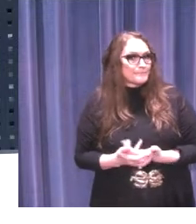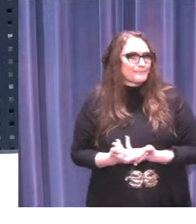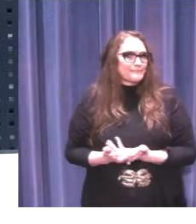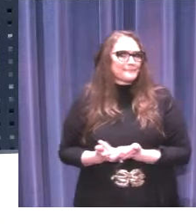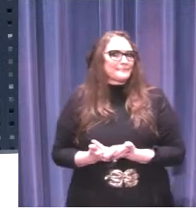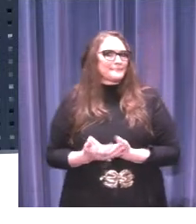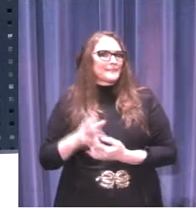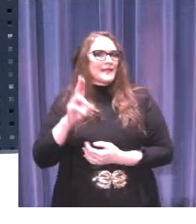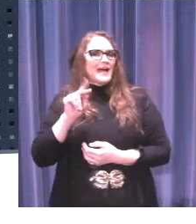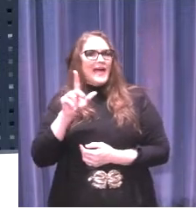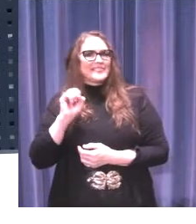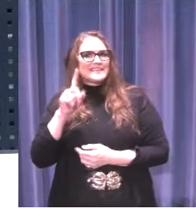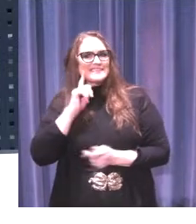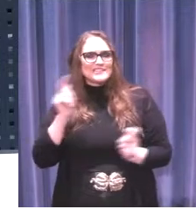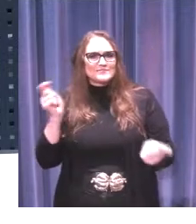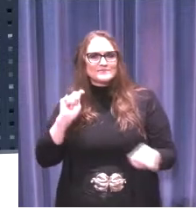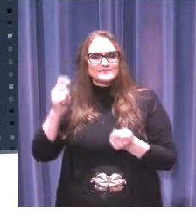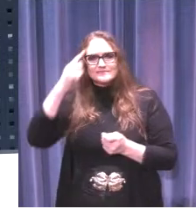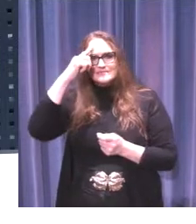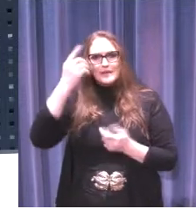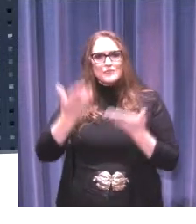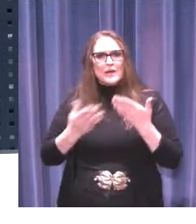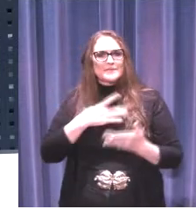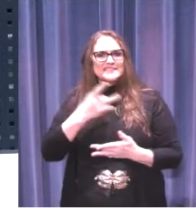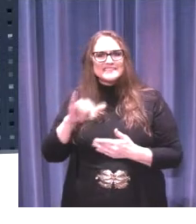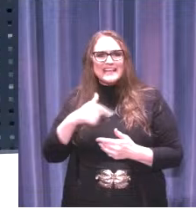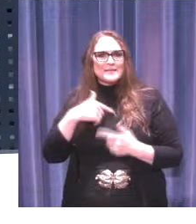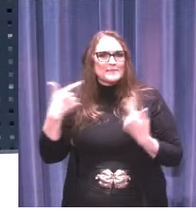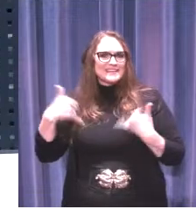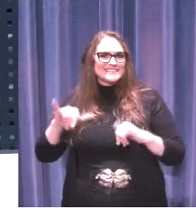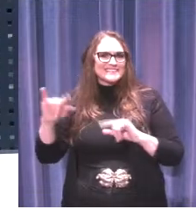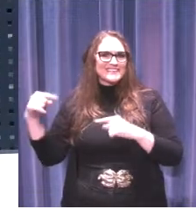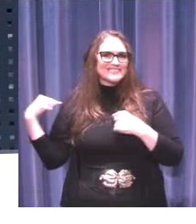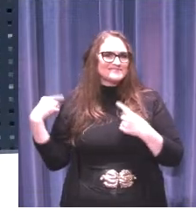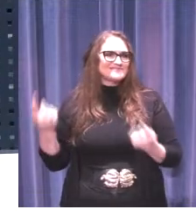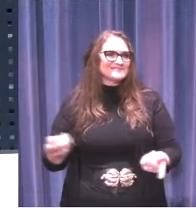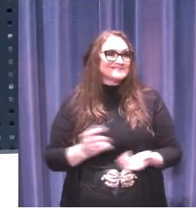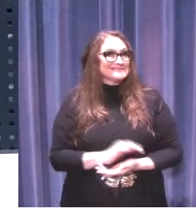unless he's had a conversion, he probably doesn't like me to this day.